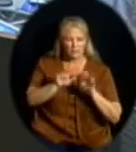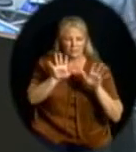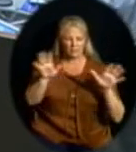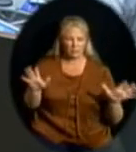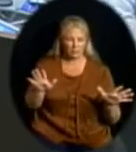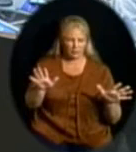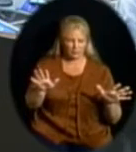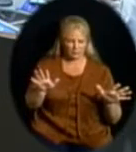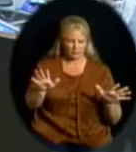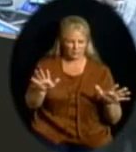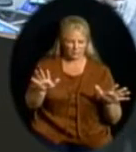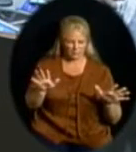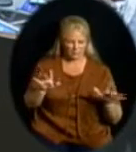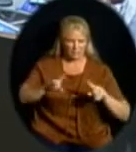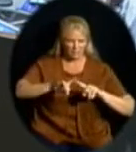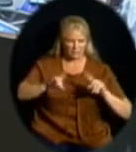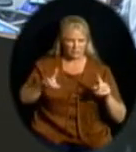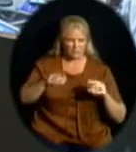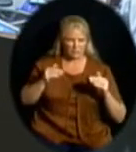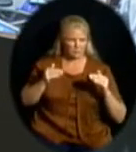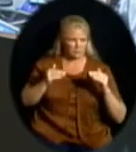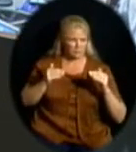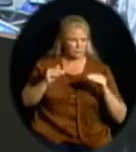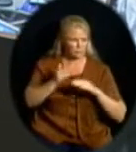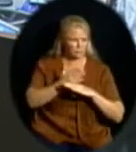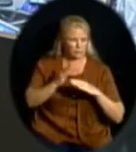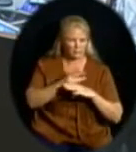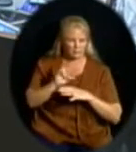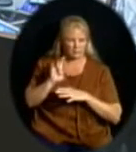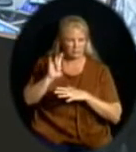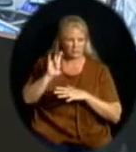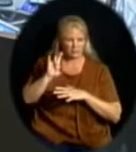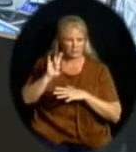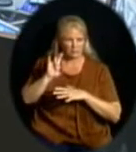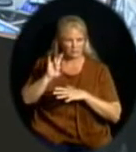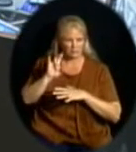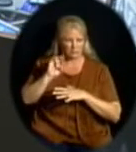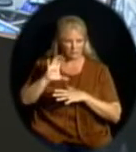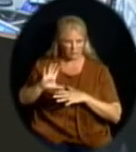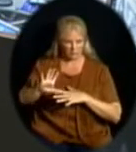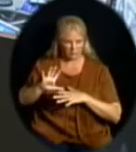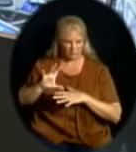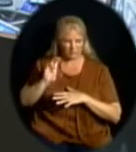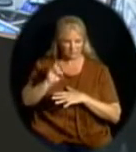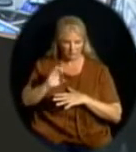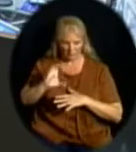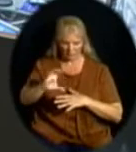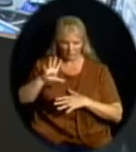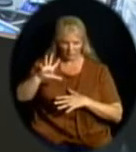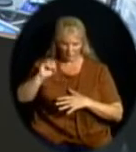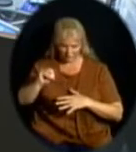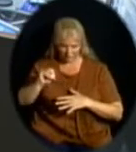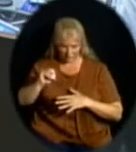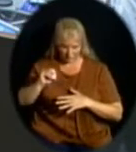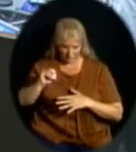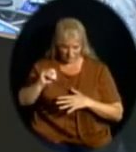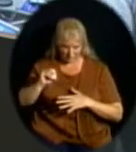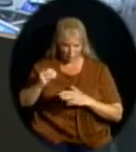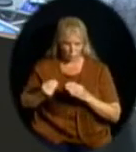750 student growth provision in the budget versus the 450 FTE contingency that's in there as well.